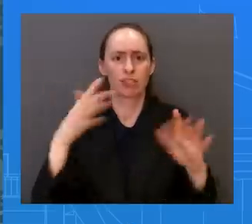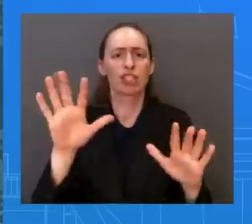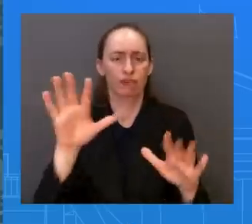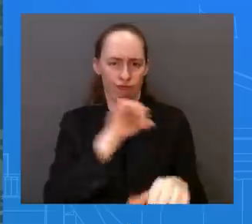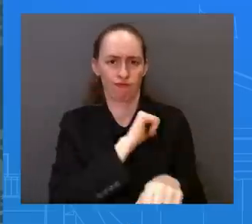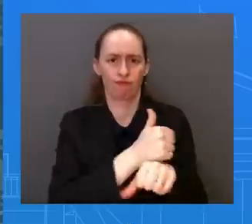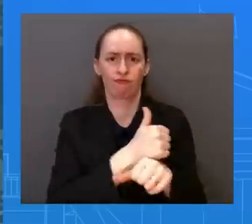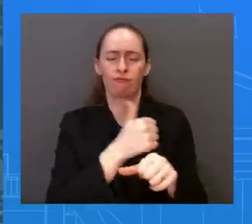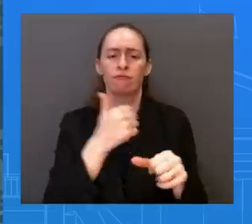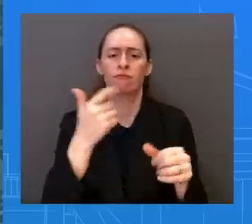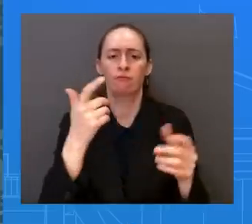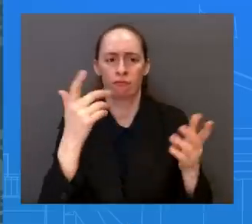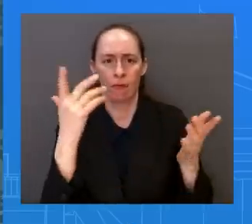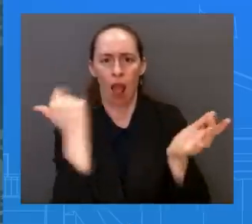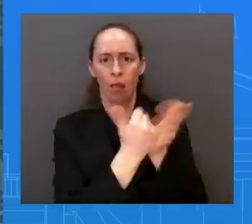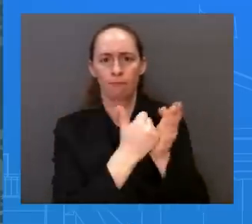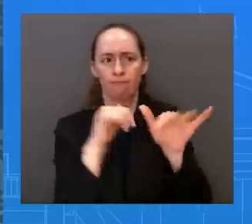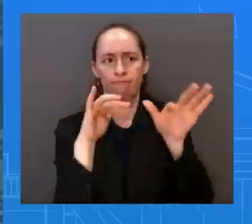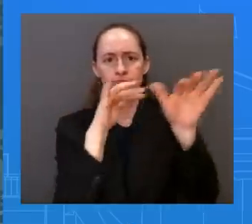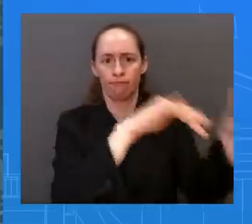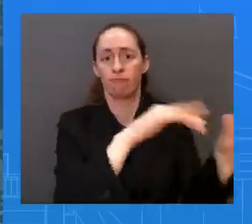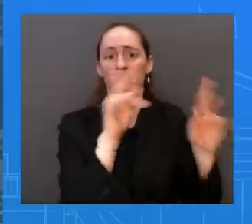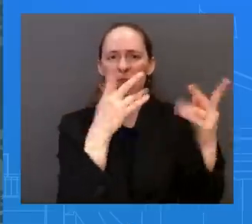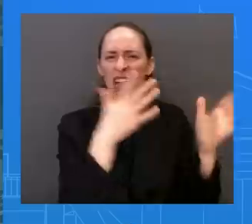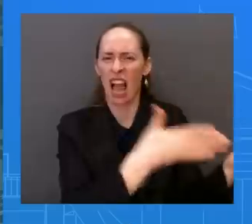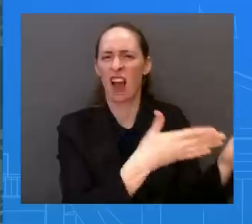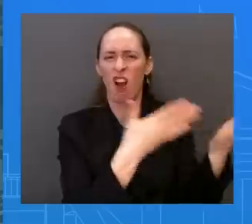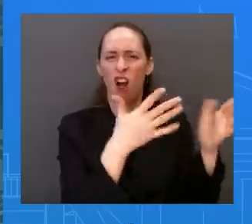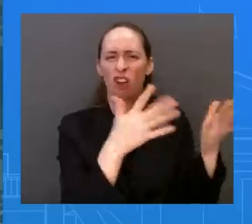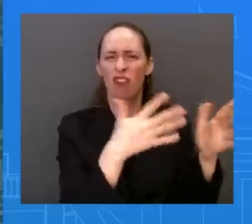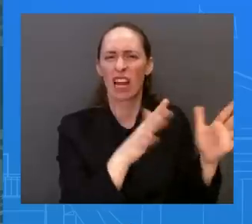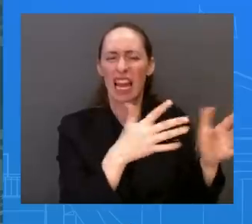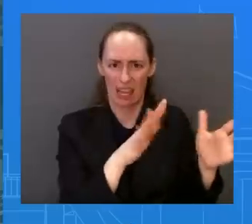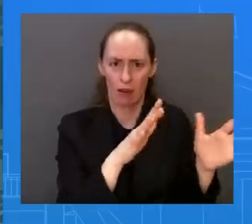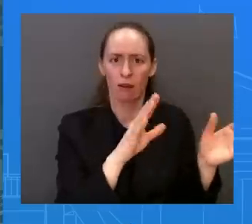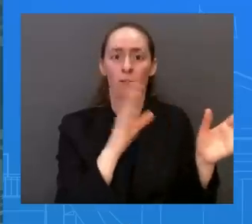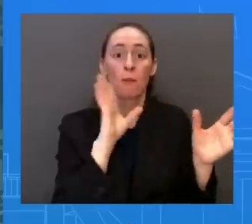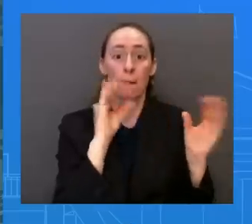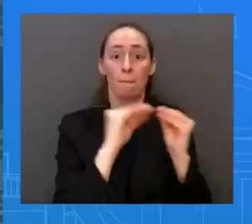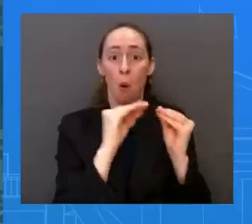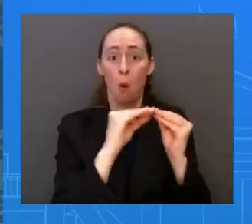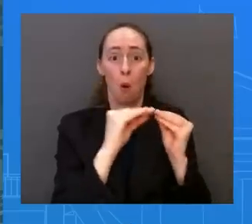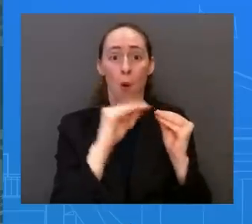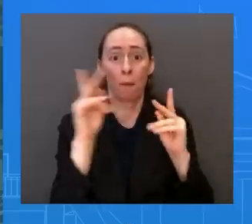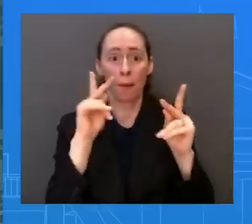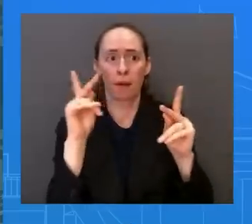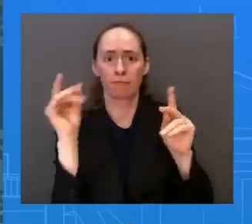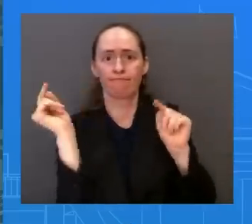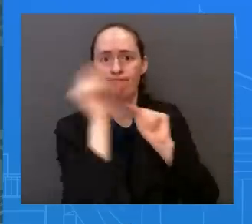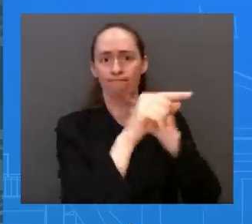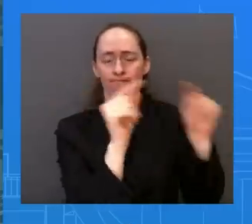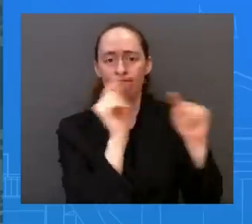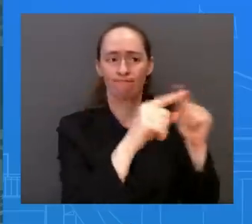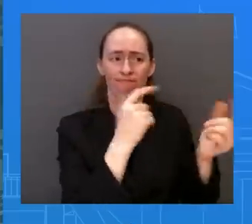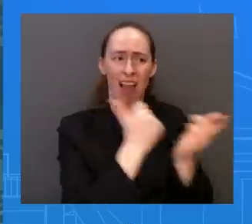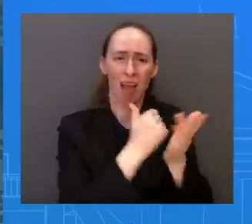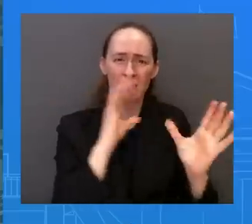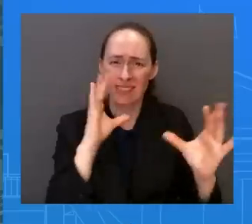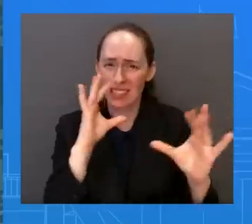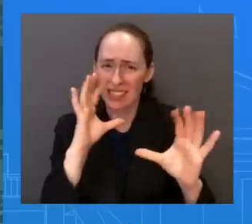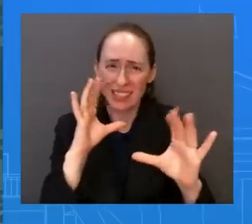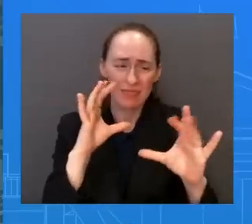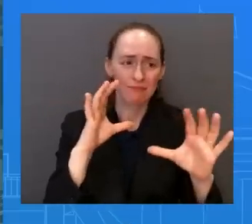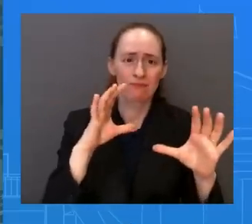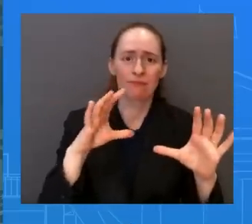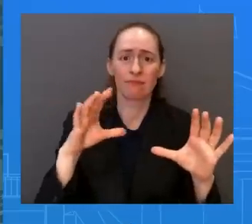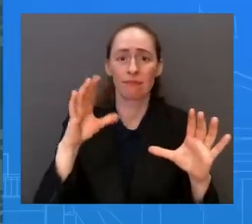process of deploying additional teams to support Turkish search and rescue efforts and address the needs of those injured and displaced by